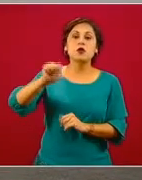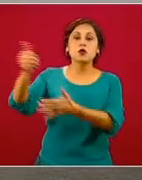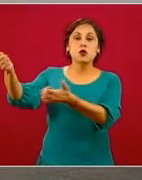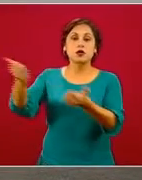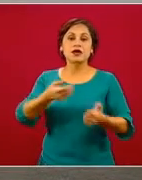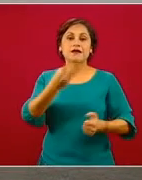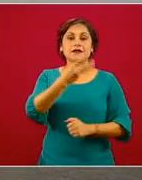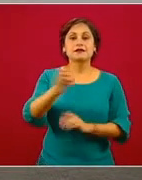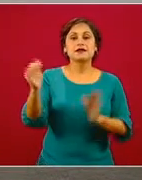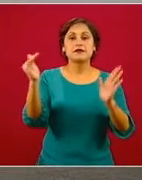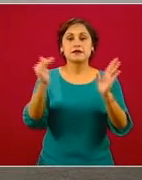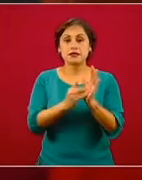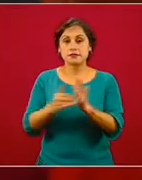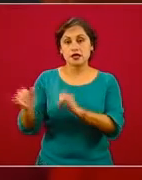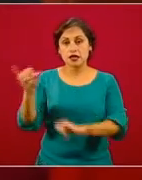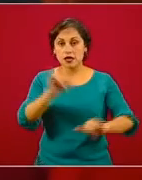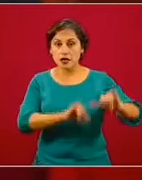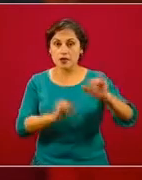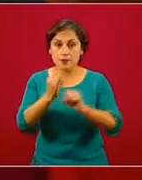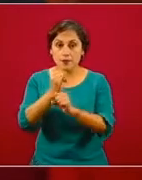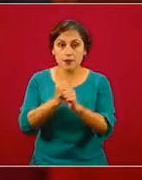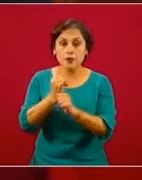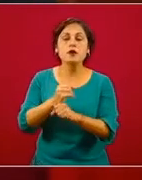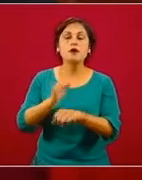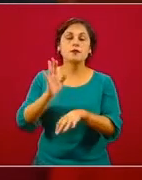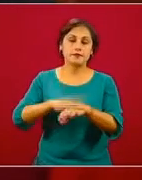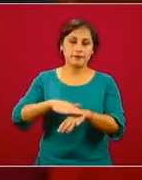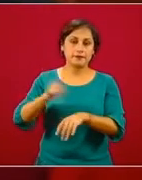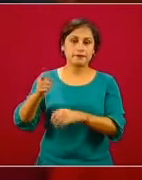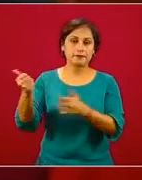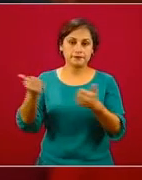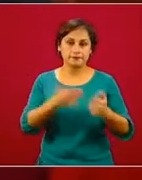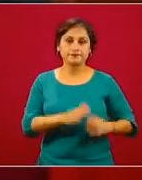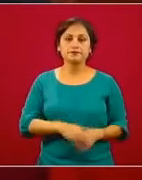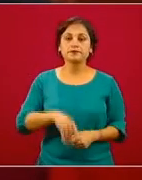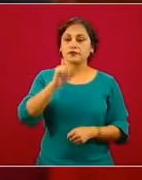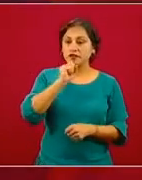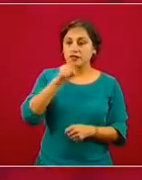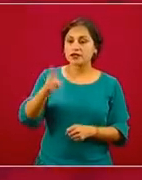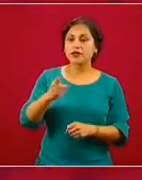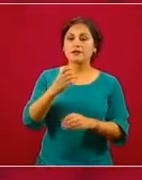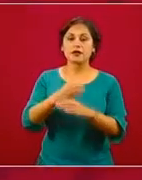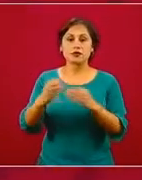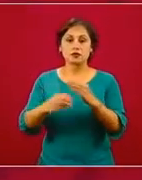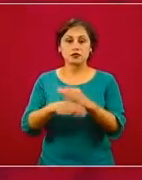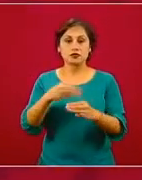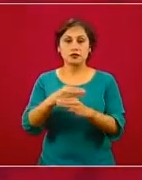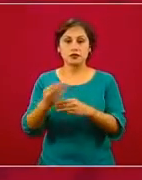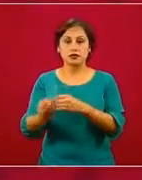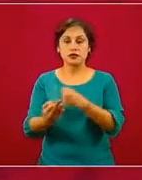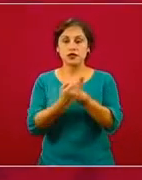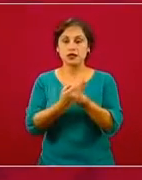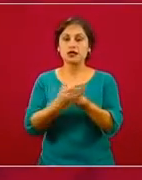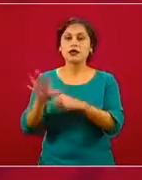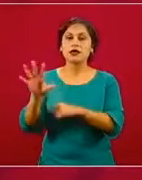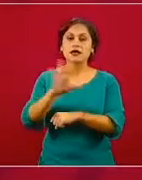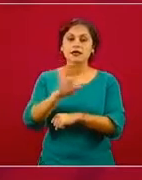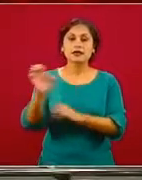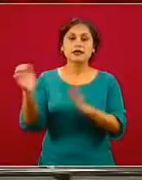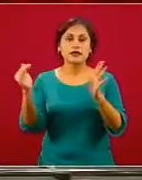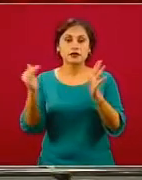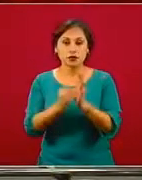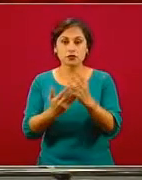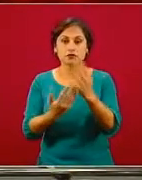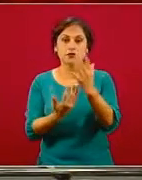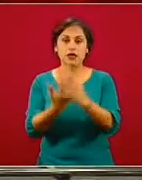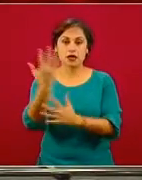today there hasn't been any questions about tests, but we have 300,000 tests arriving today